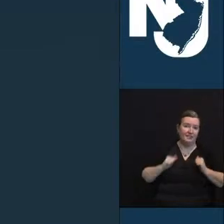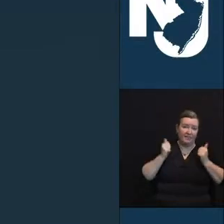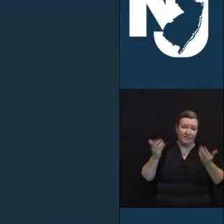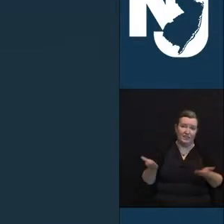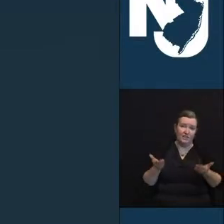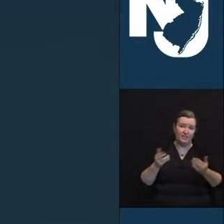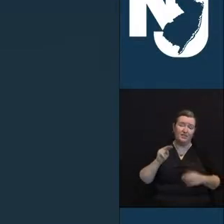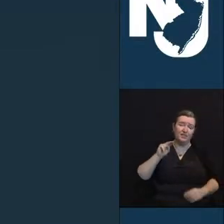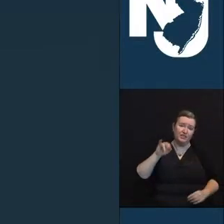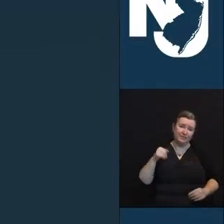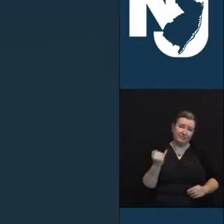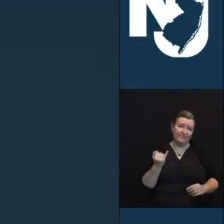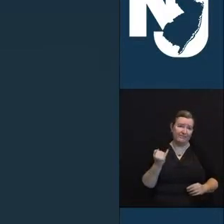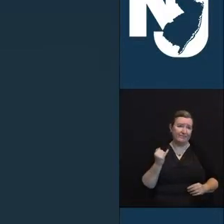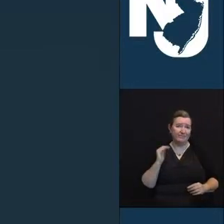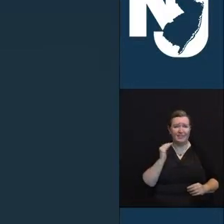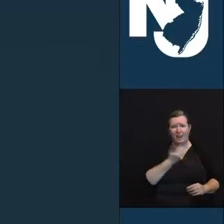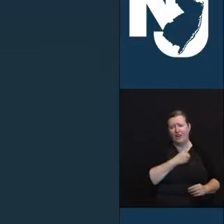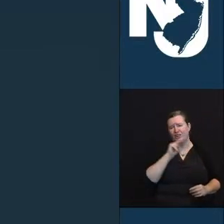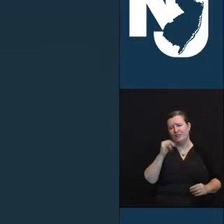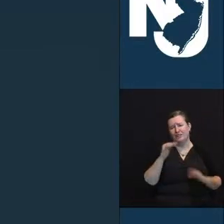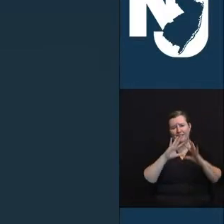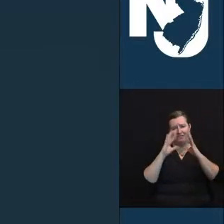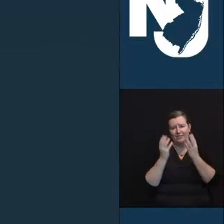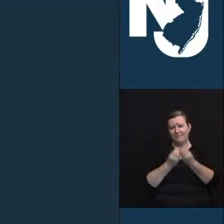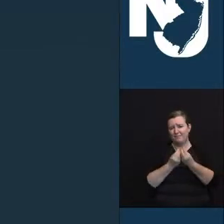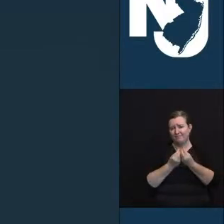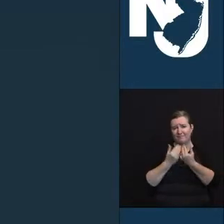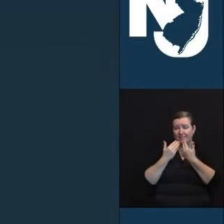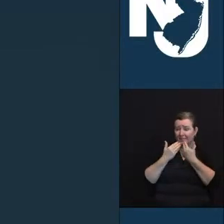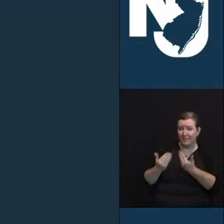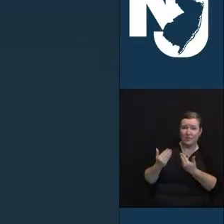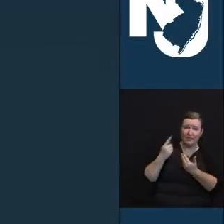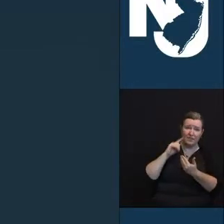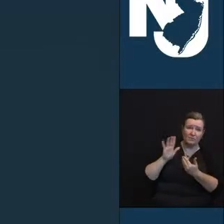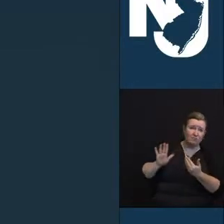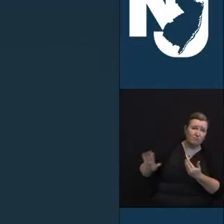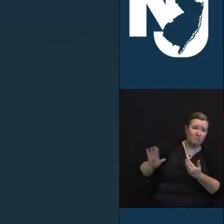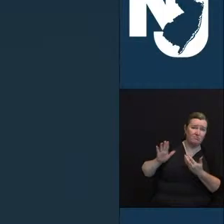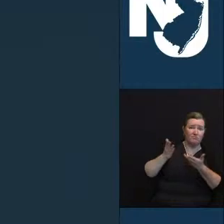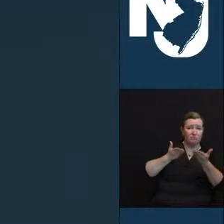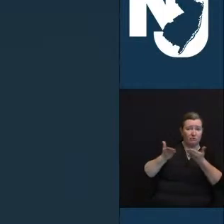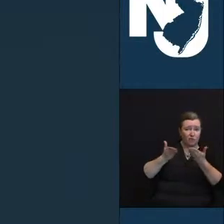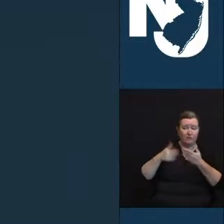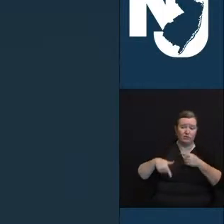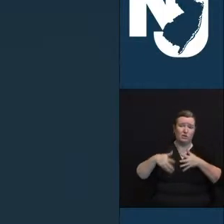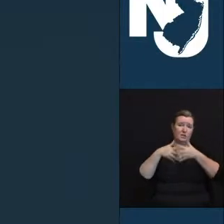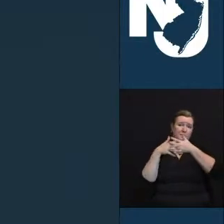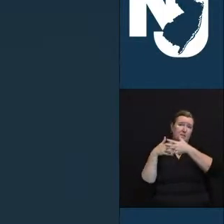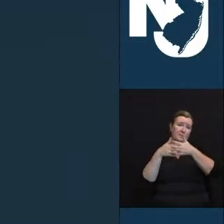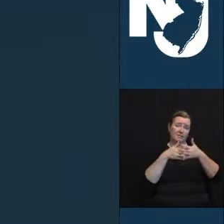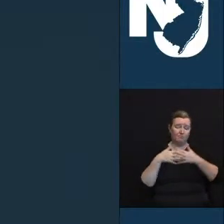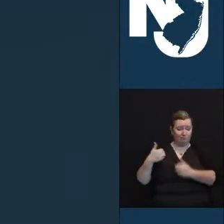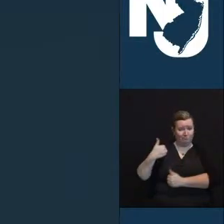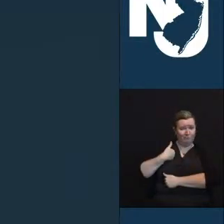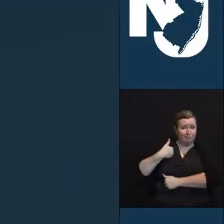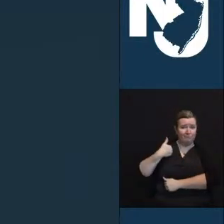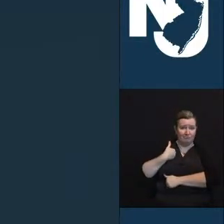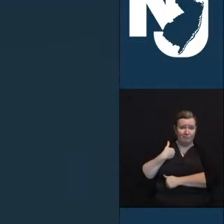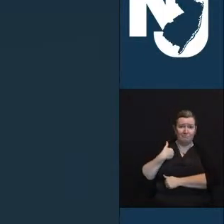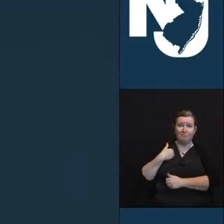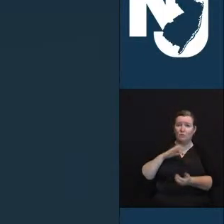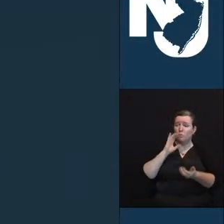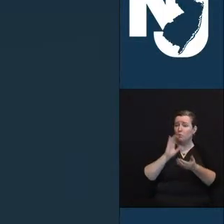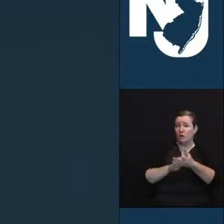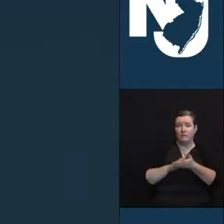We thank Jack for his service to our nation and Fran for her tremendous faith. May God bless and watch over each of them and